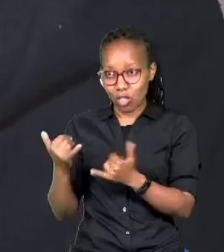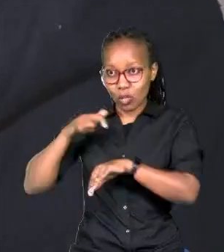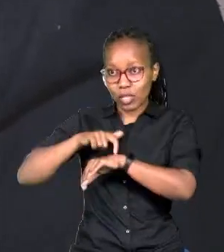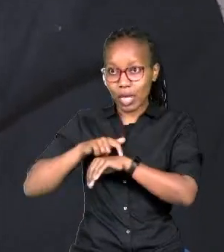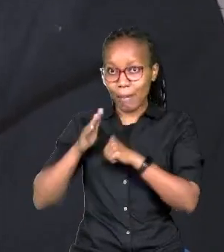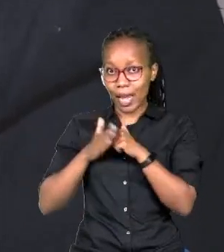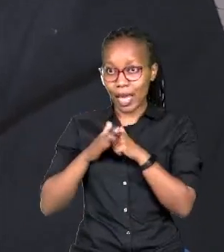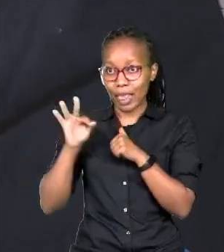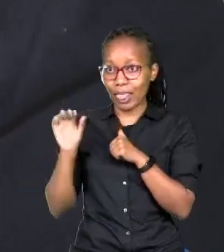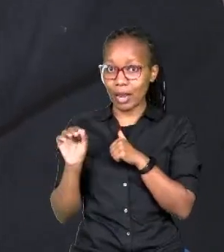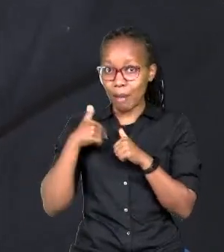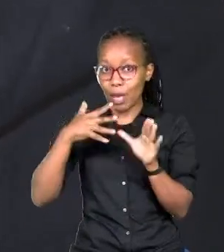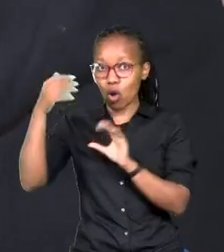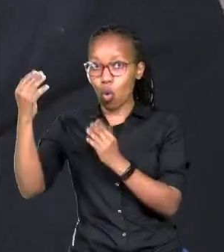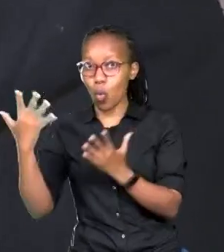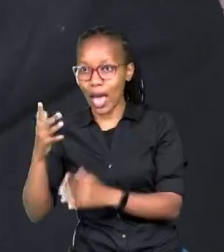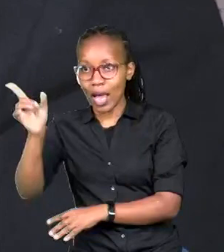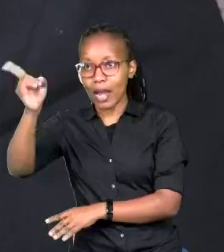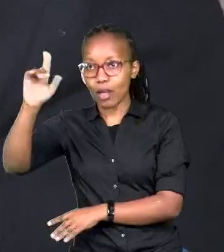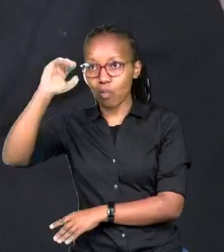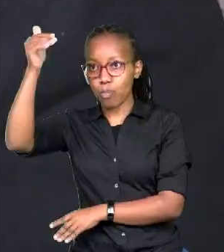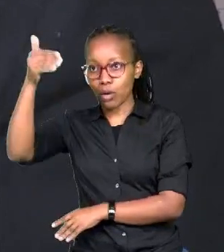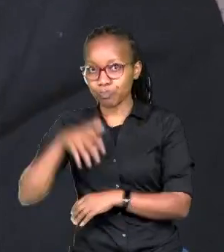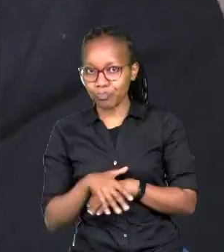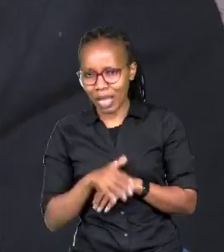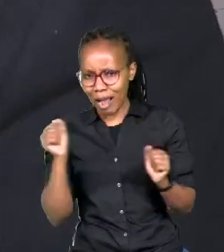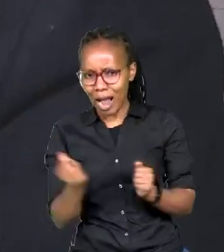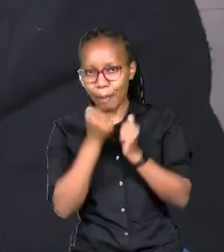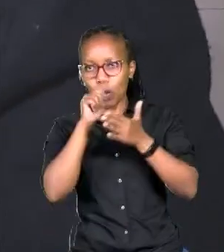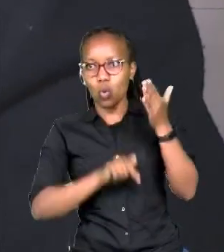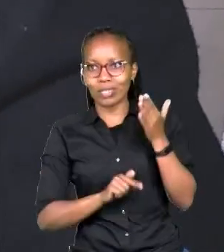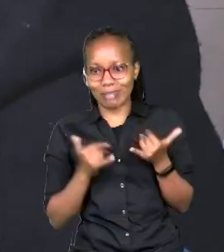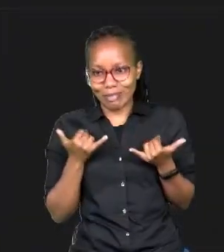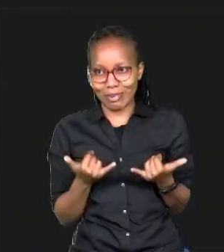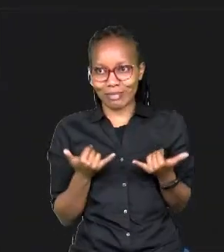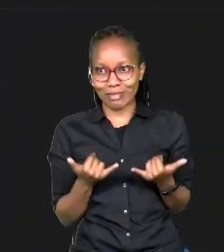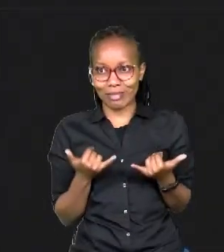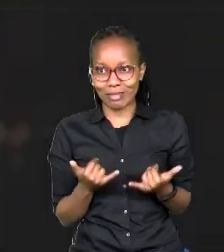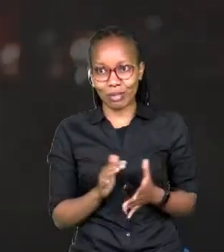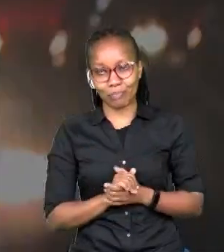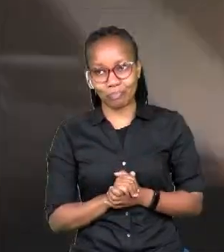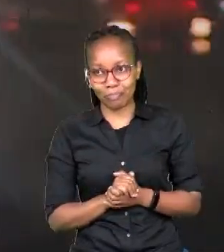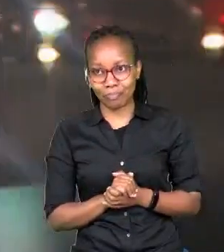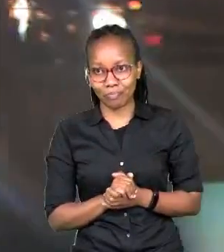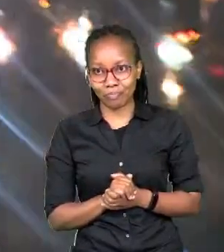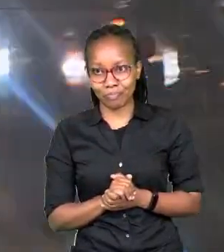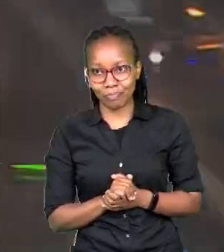p.m. I'm headed to the streets of Nairobi to really see what happens there at this time of the night.